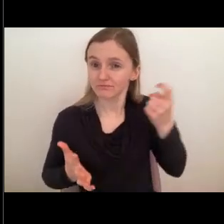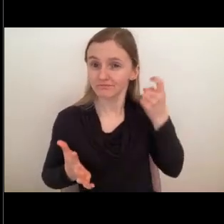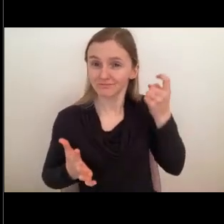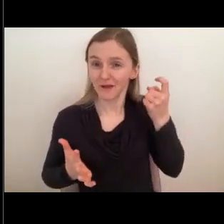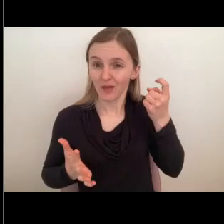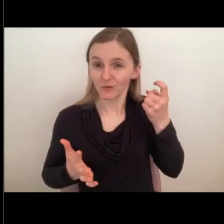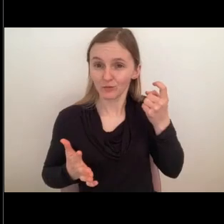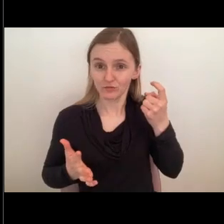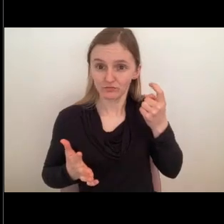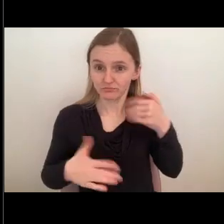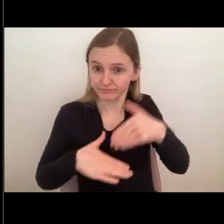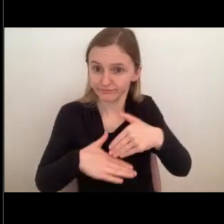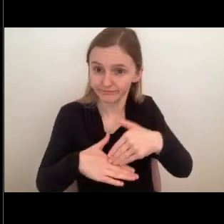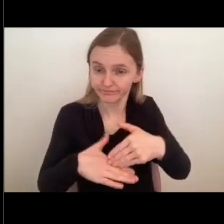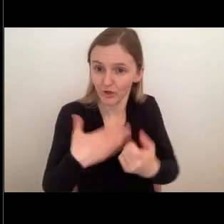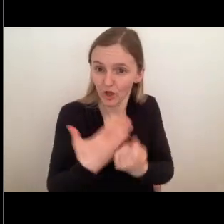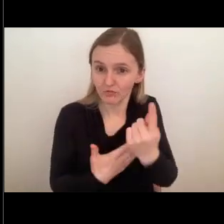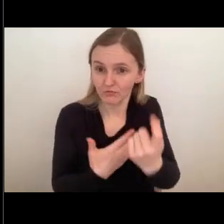inappropriate, engaging in